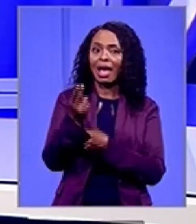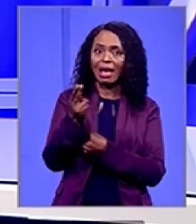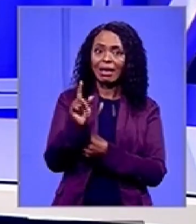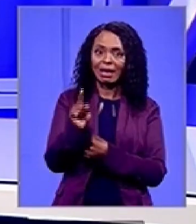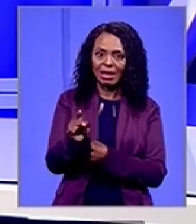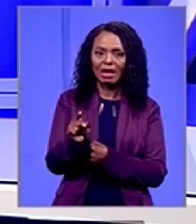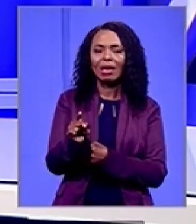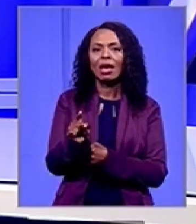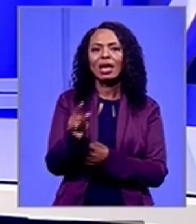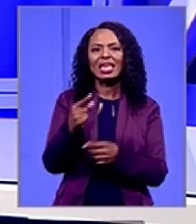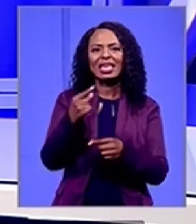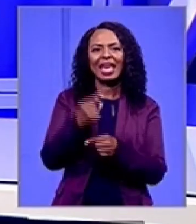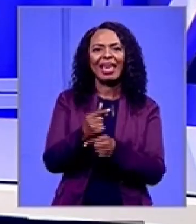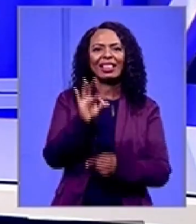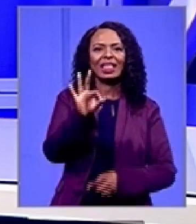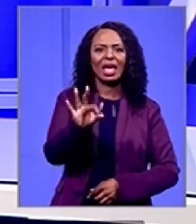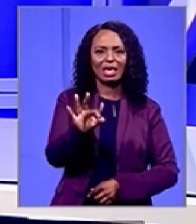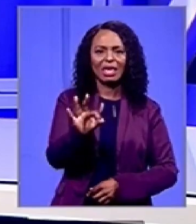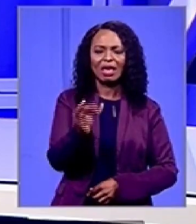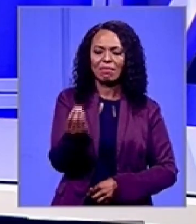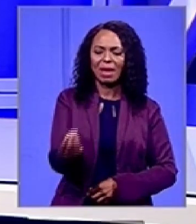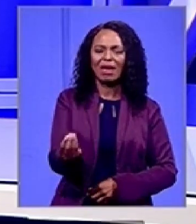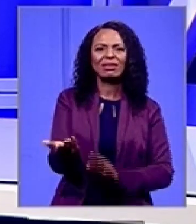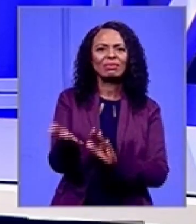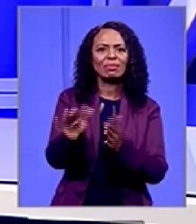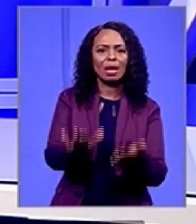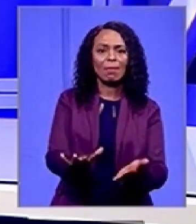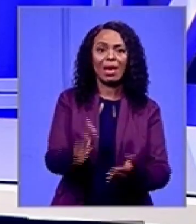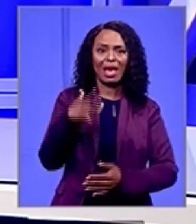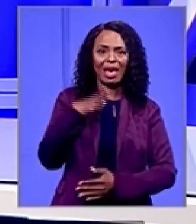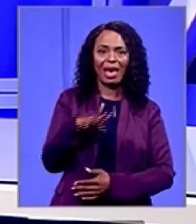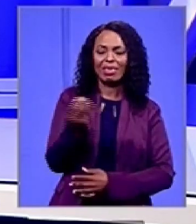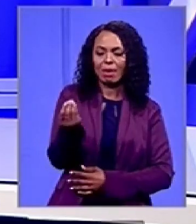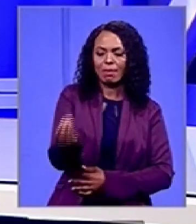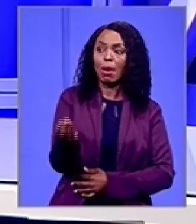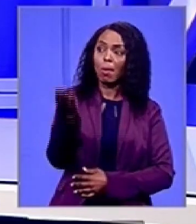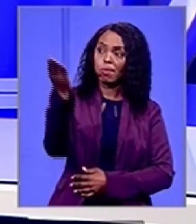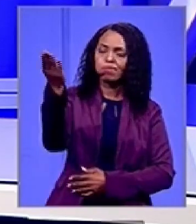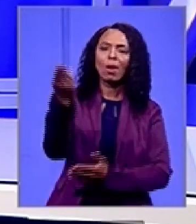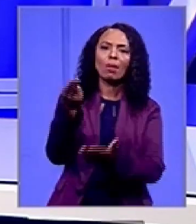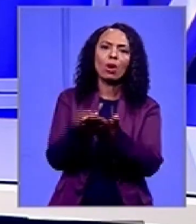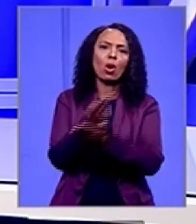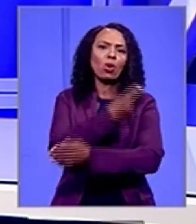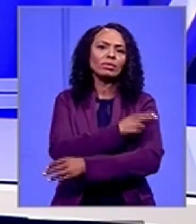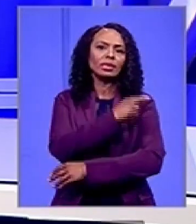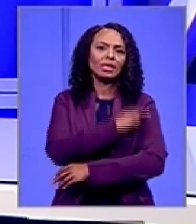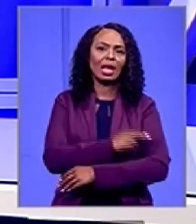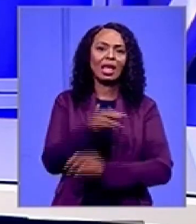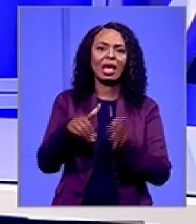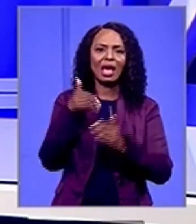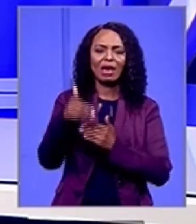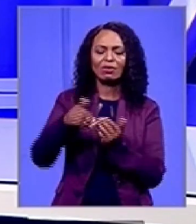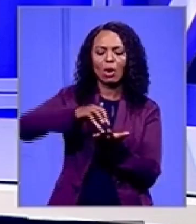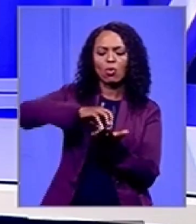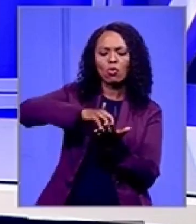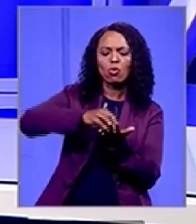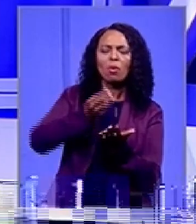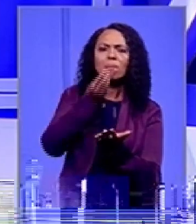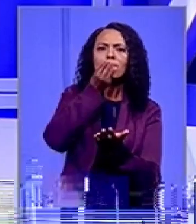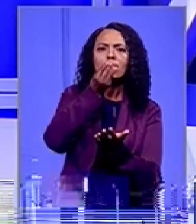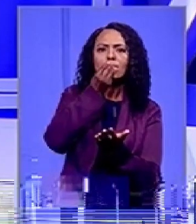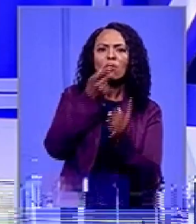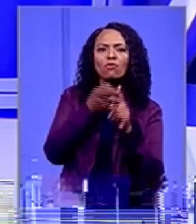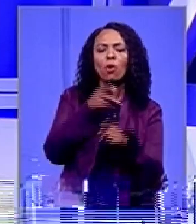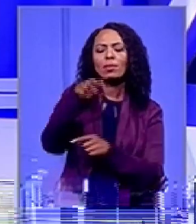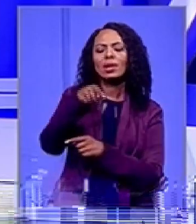morutwana wa grade 3 o tlhokafetse fa yo mongwe a le mo maemong a tlhobaetsang kwa bookelong morago ga go ja dikuku tse ba di rekileng kwa